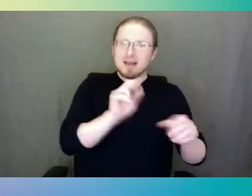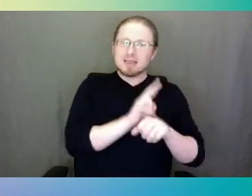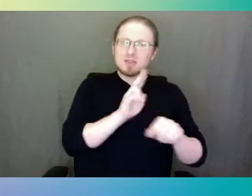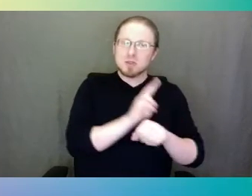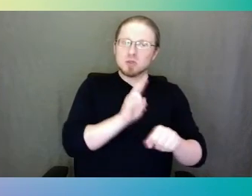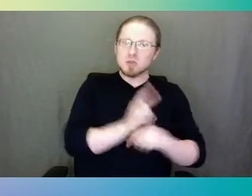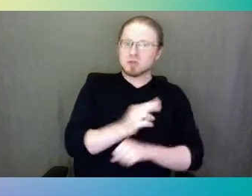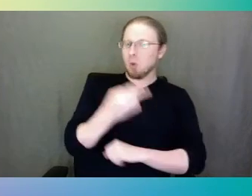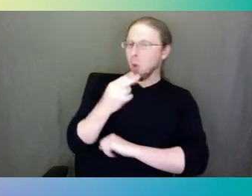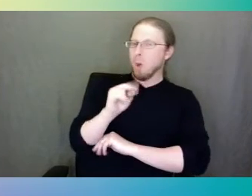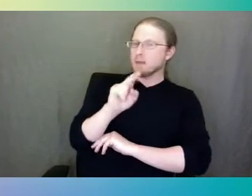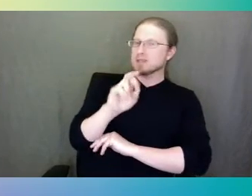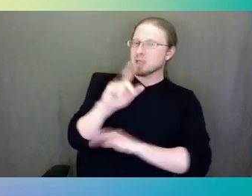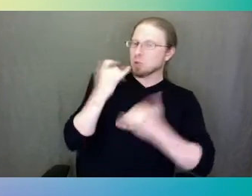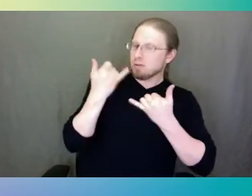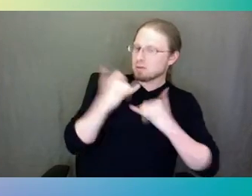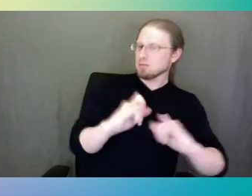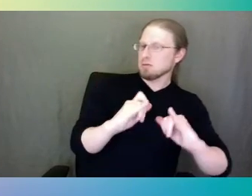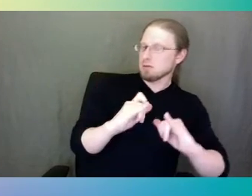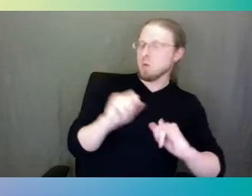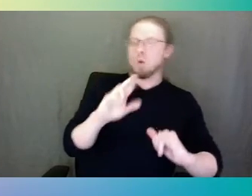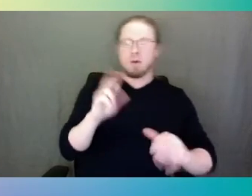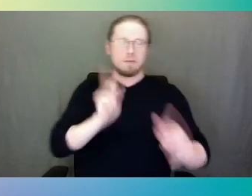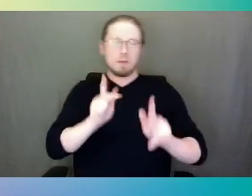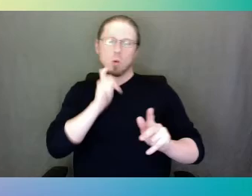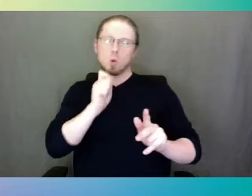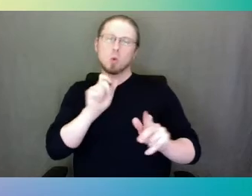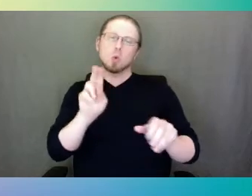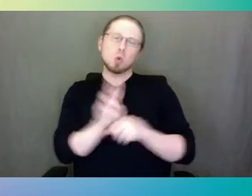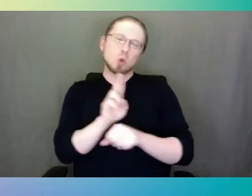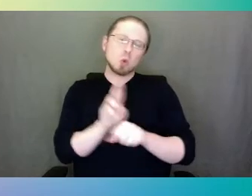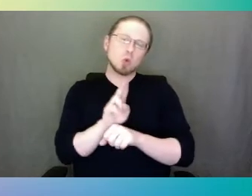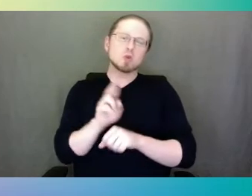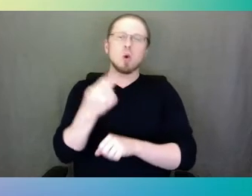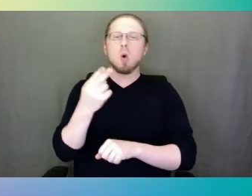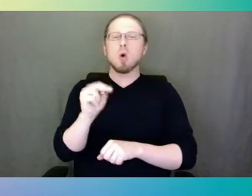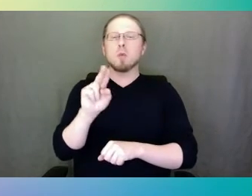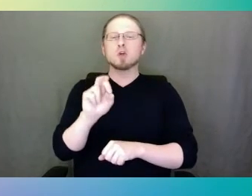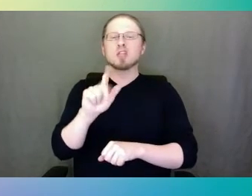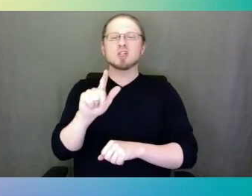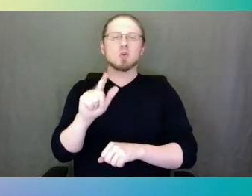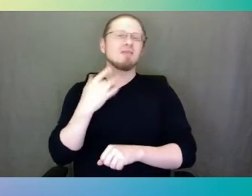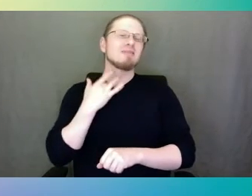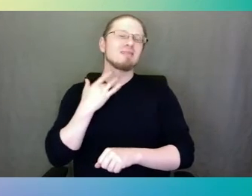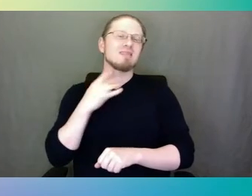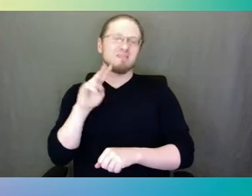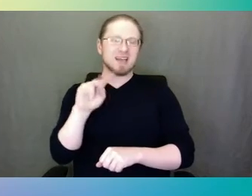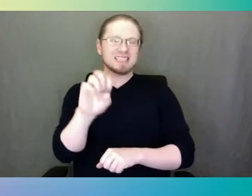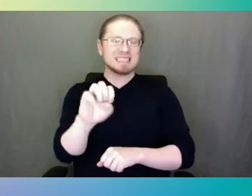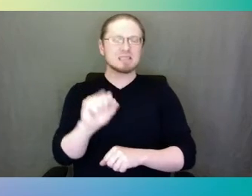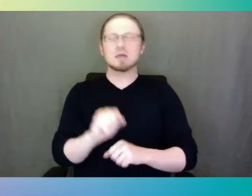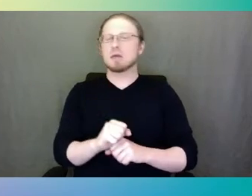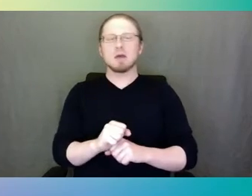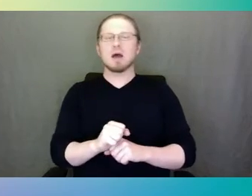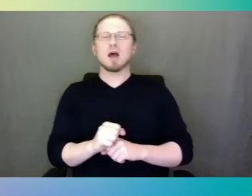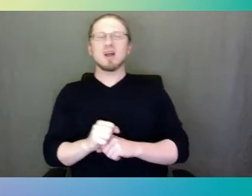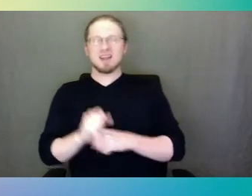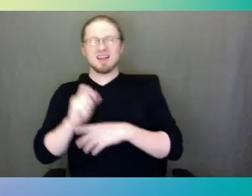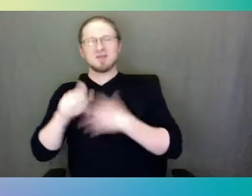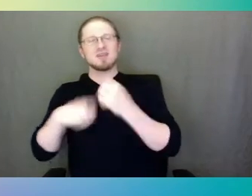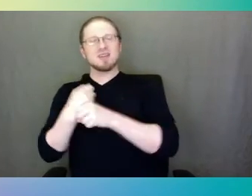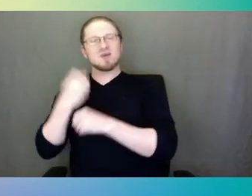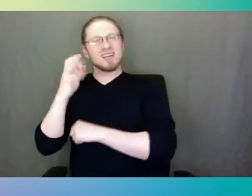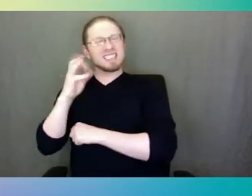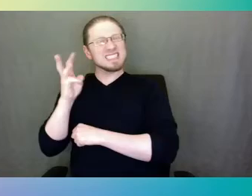practices or those who participate in homosexual vices. It was 1969. Things were changing.